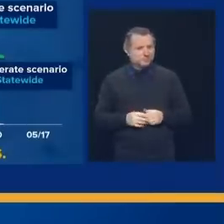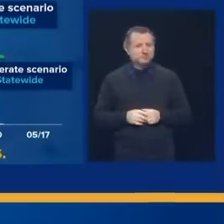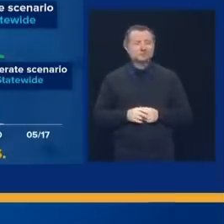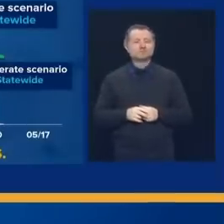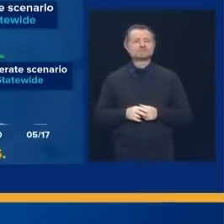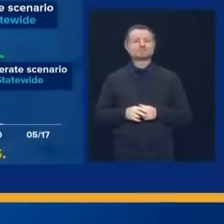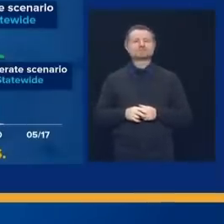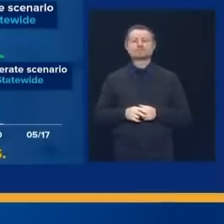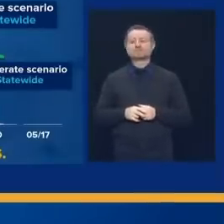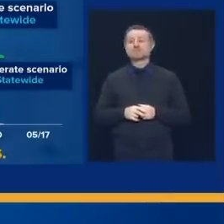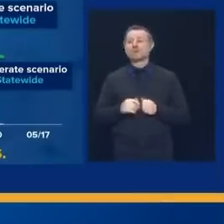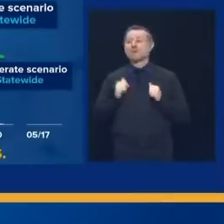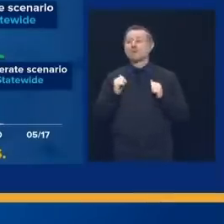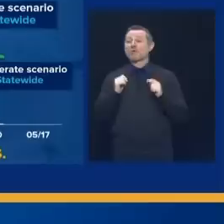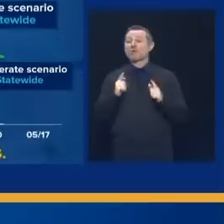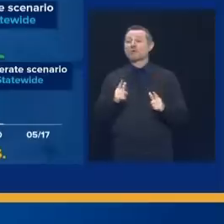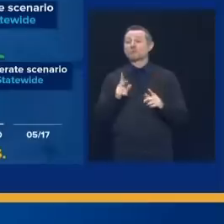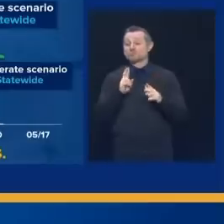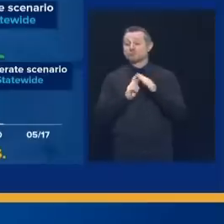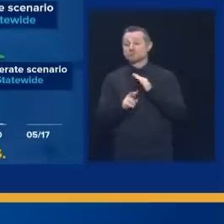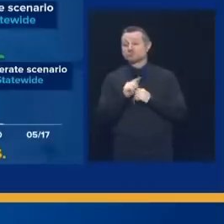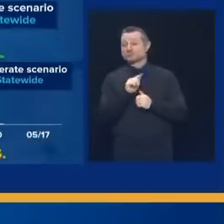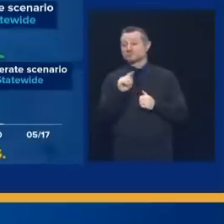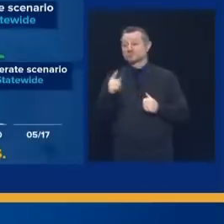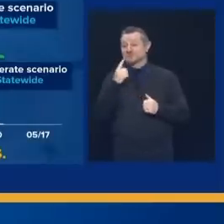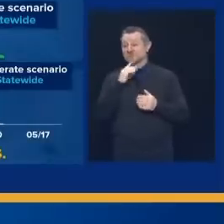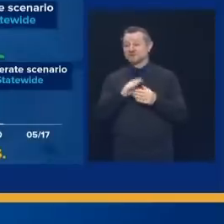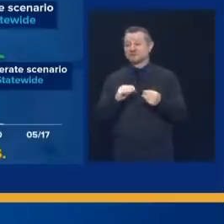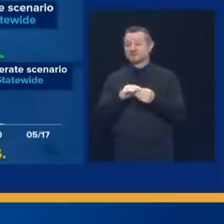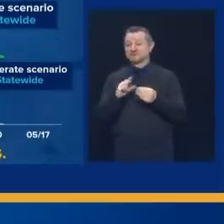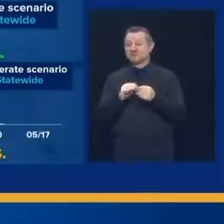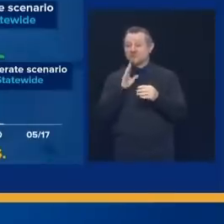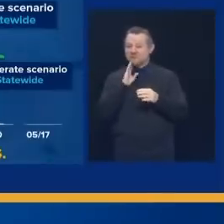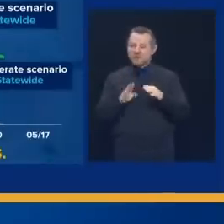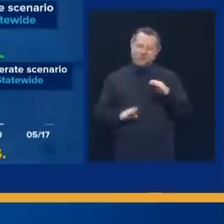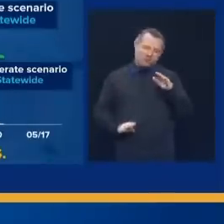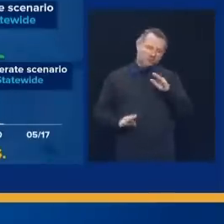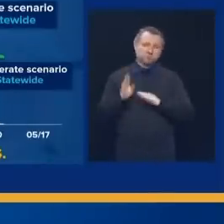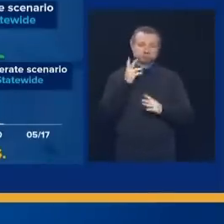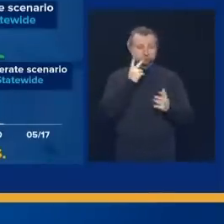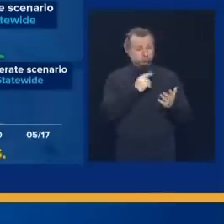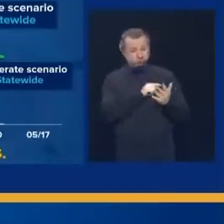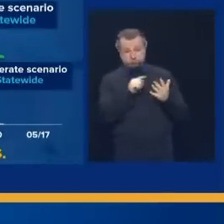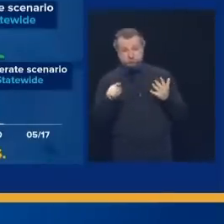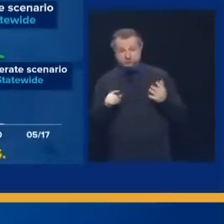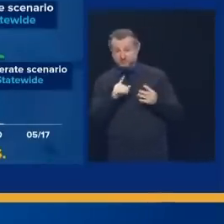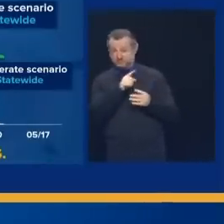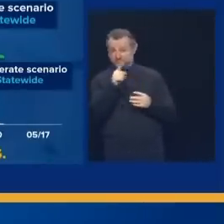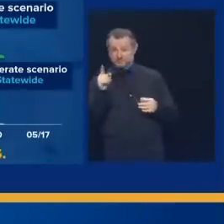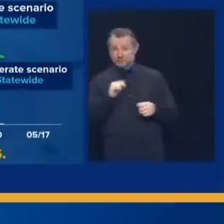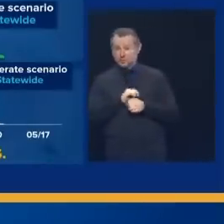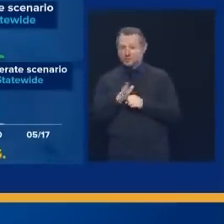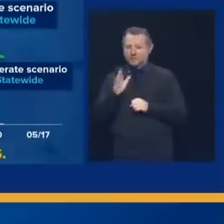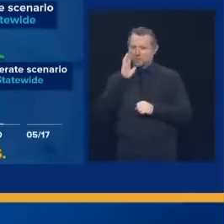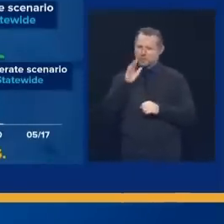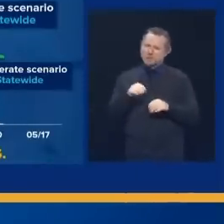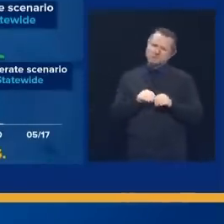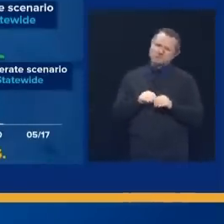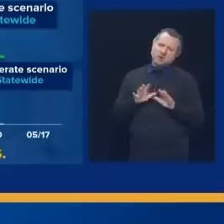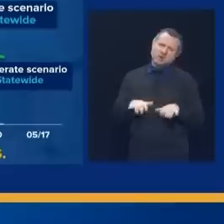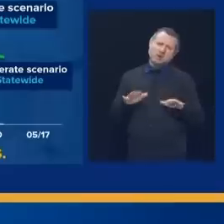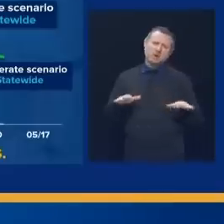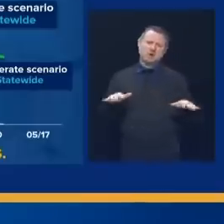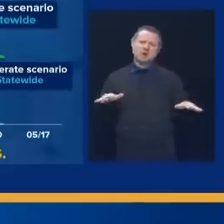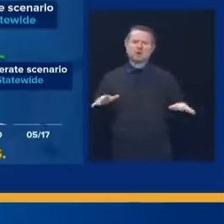Every model said that. You let the virus take its course, you're going to have 110, 140,000